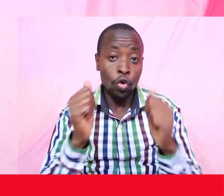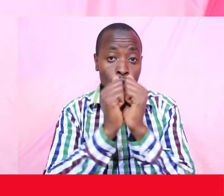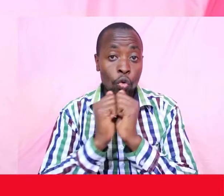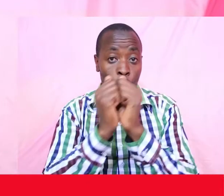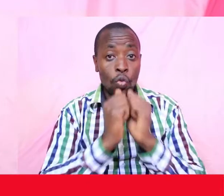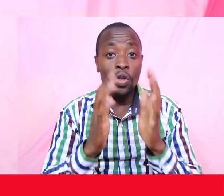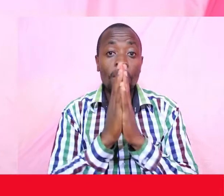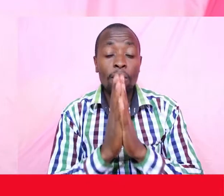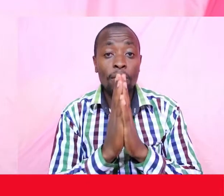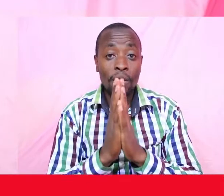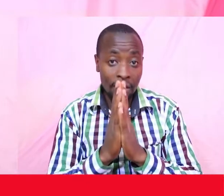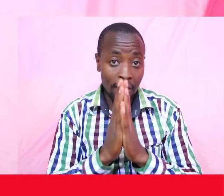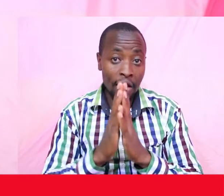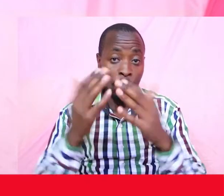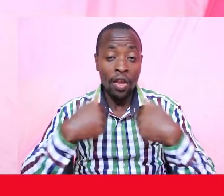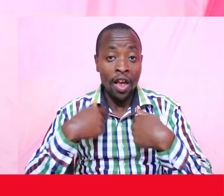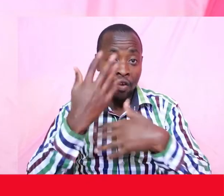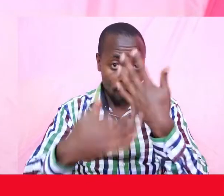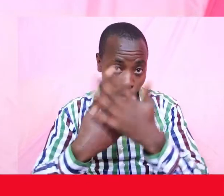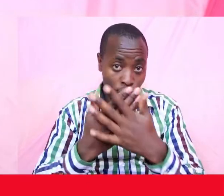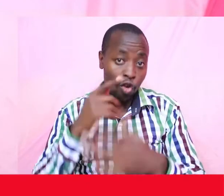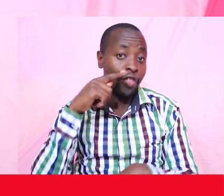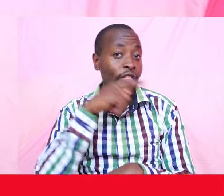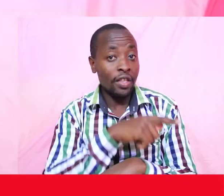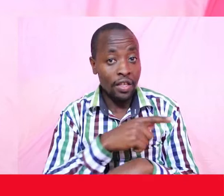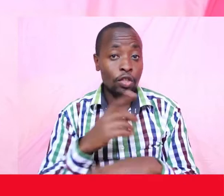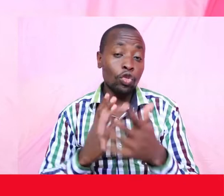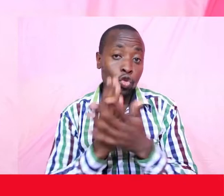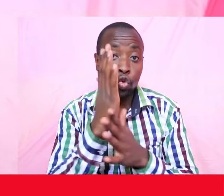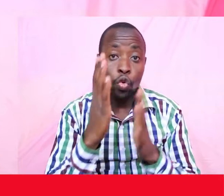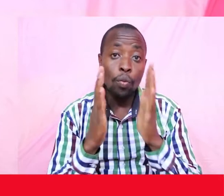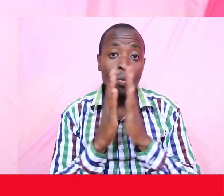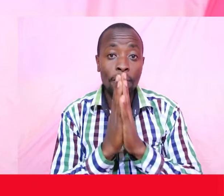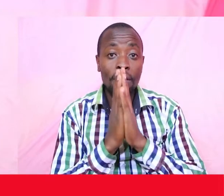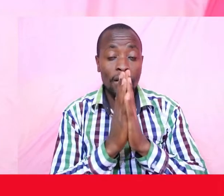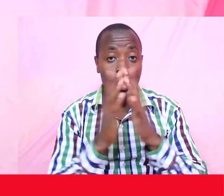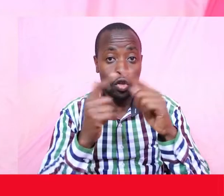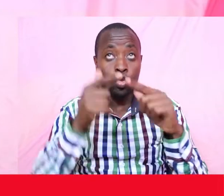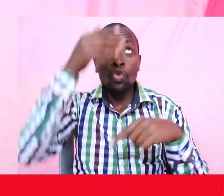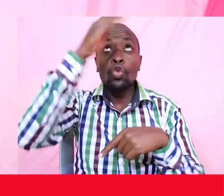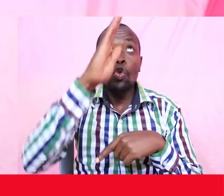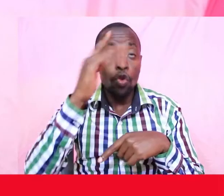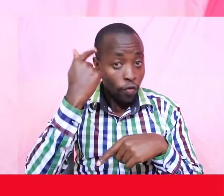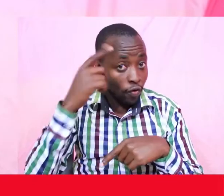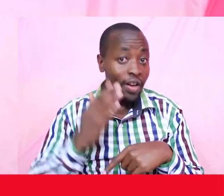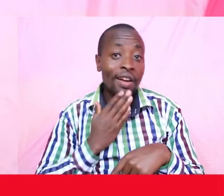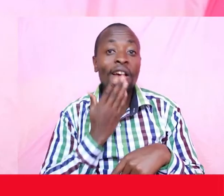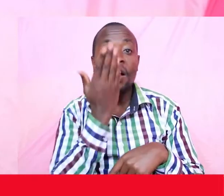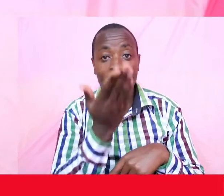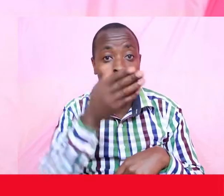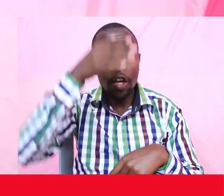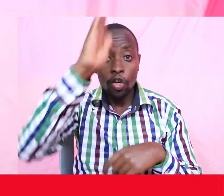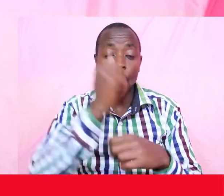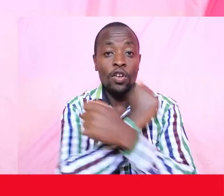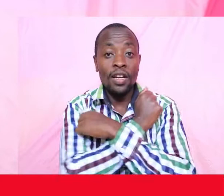and supplication, we can take all these and petition God for an answer. He cares,